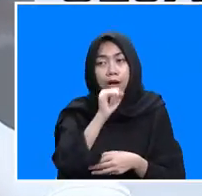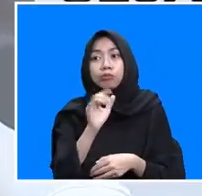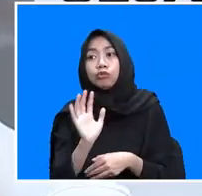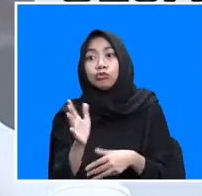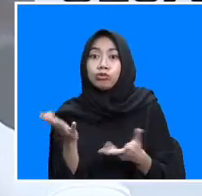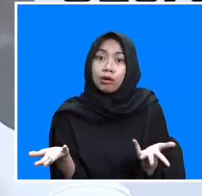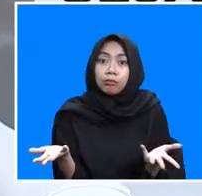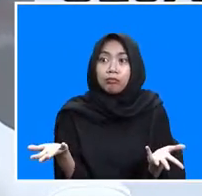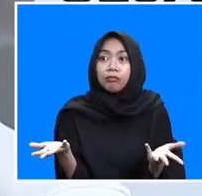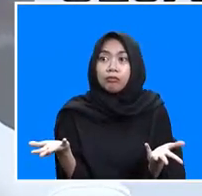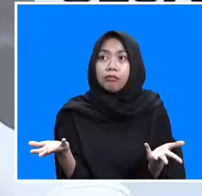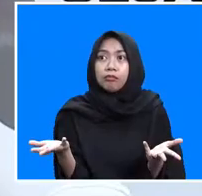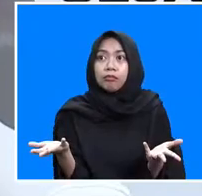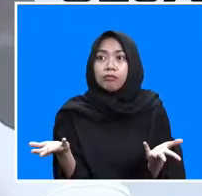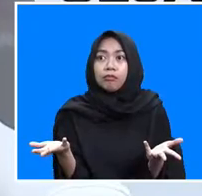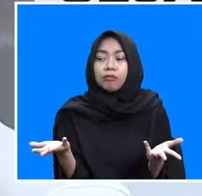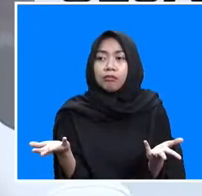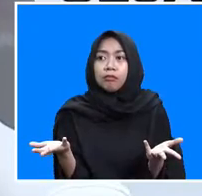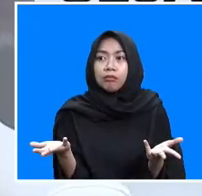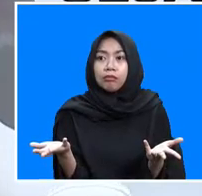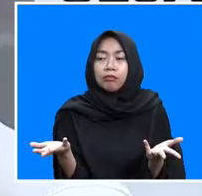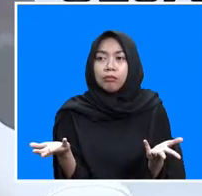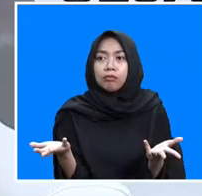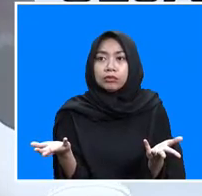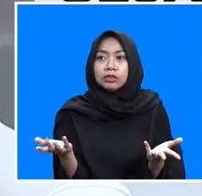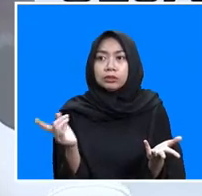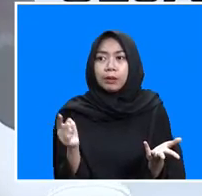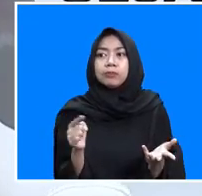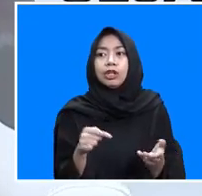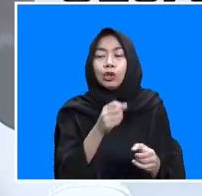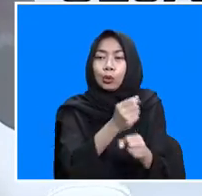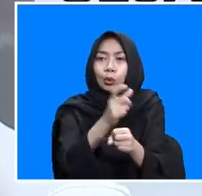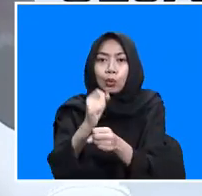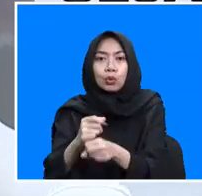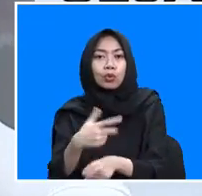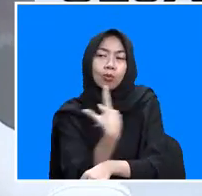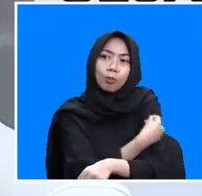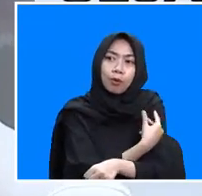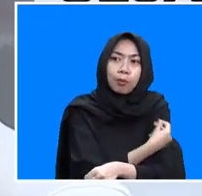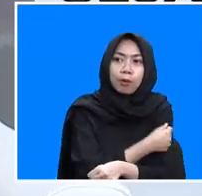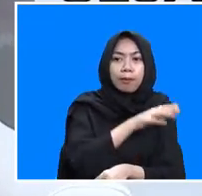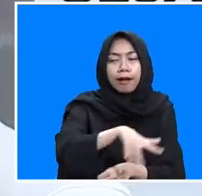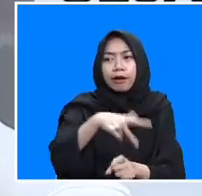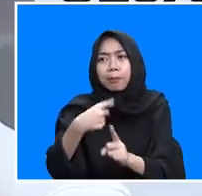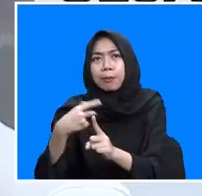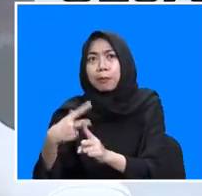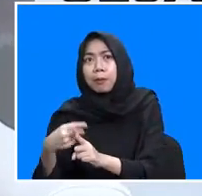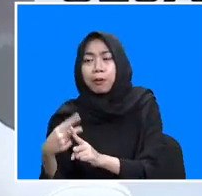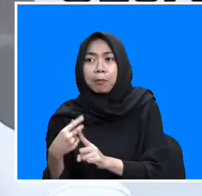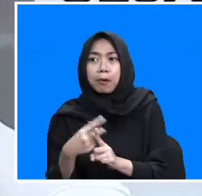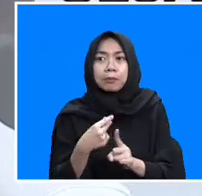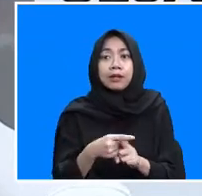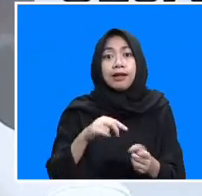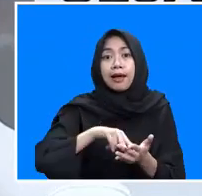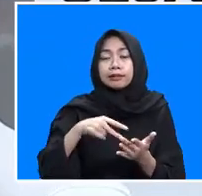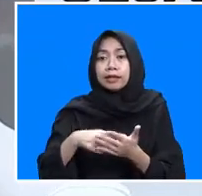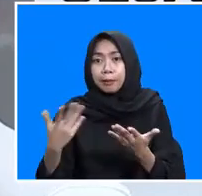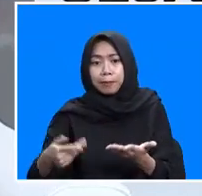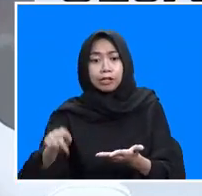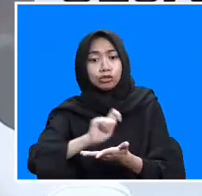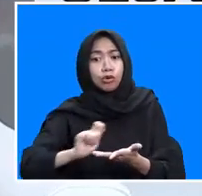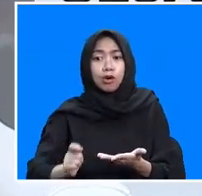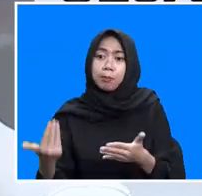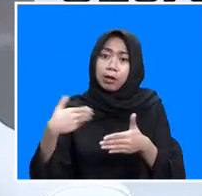job of really prioritizing vaccination for teachers. So that there could be a safe space mm-hmm. for children to go back to